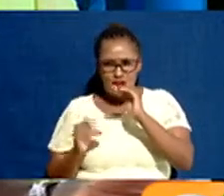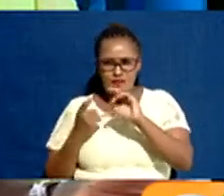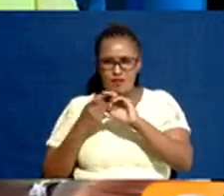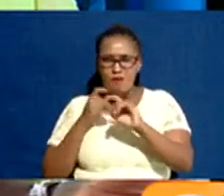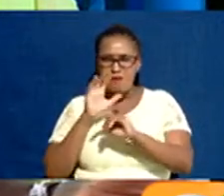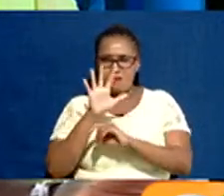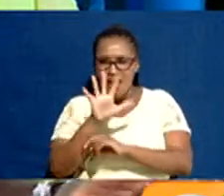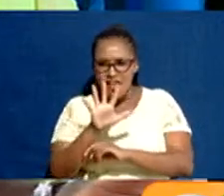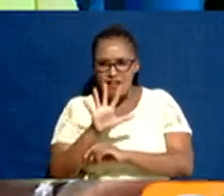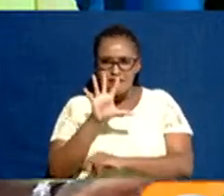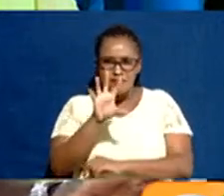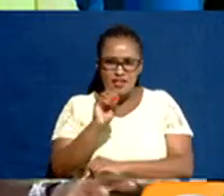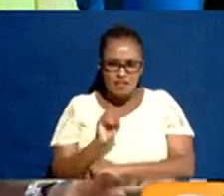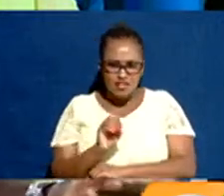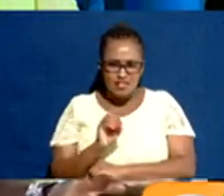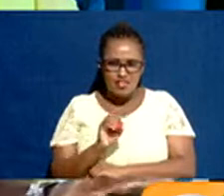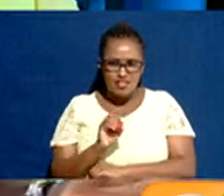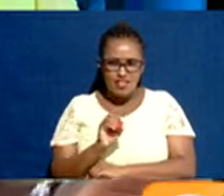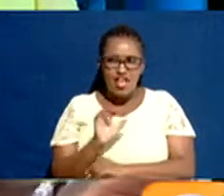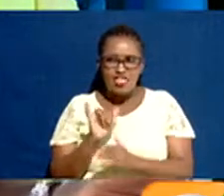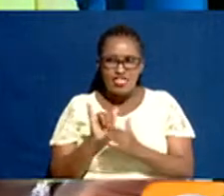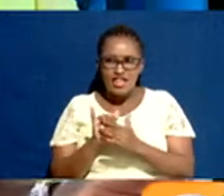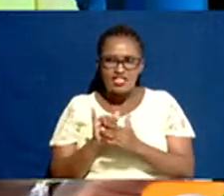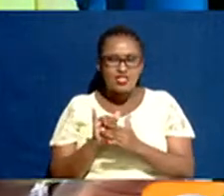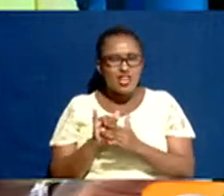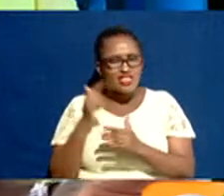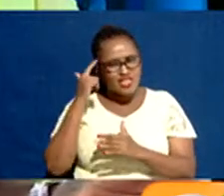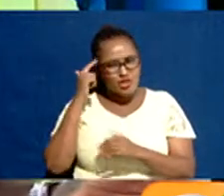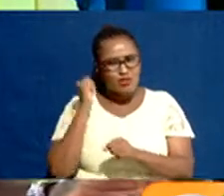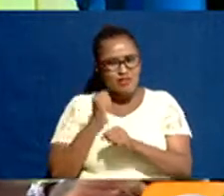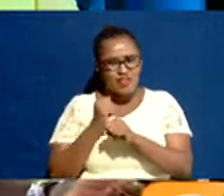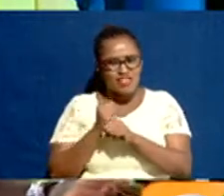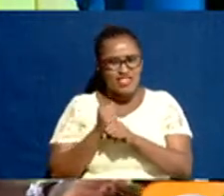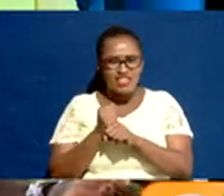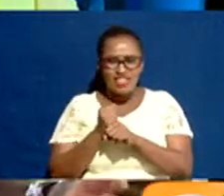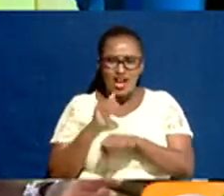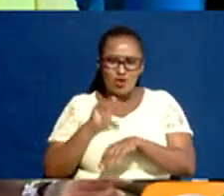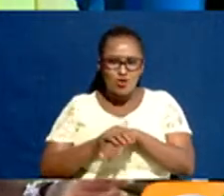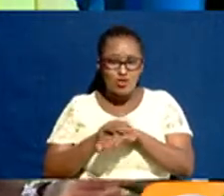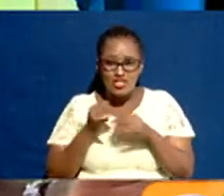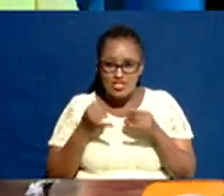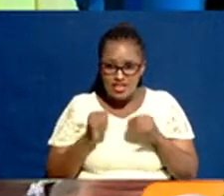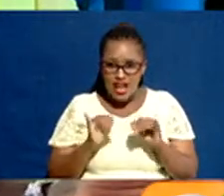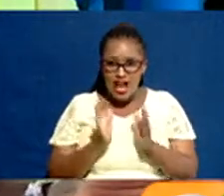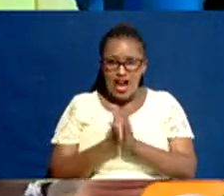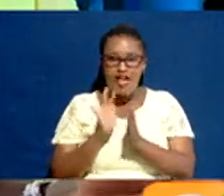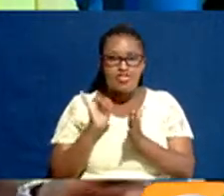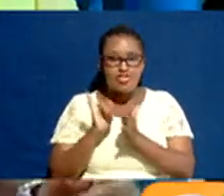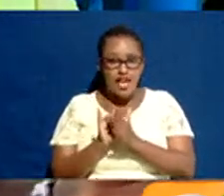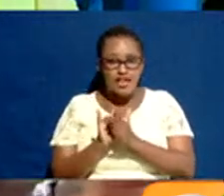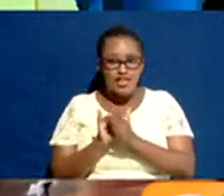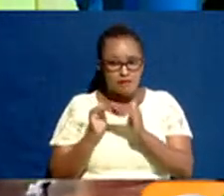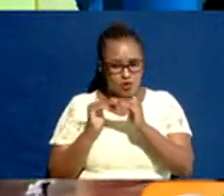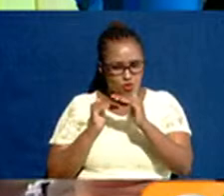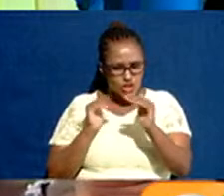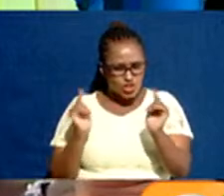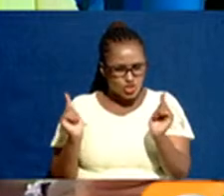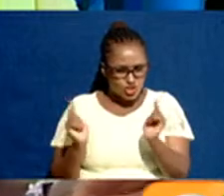shillings, without patting ourselves on the back, I think we have done extremely well. And that has been short term. The long